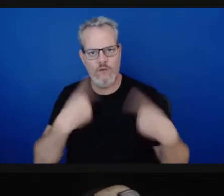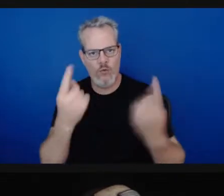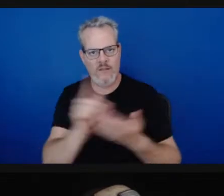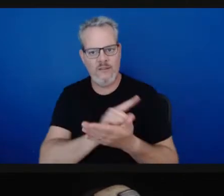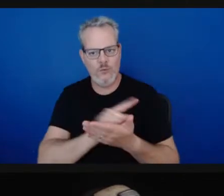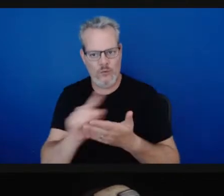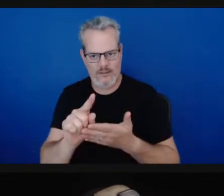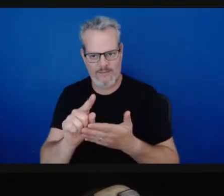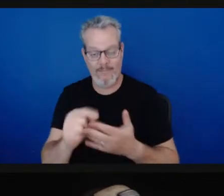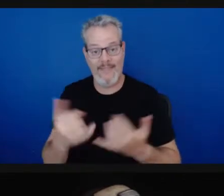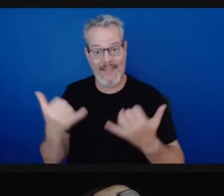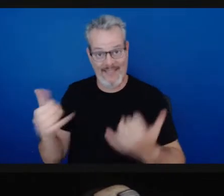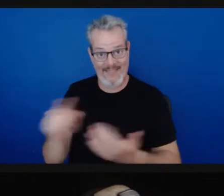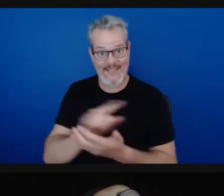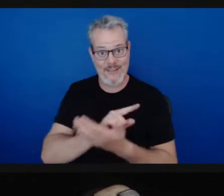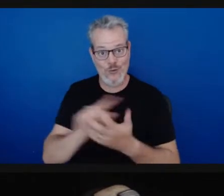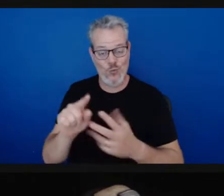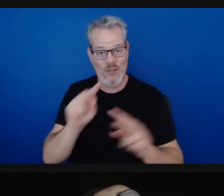And this week's volcano watch